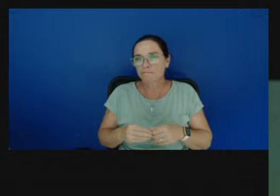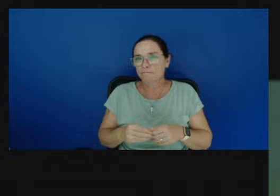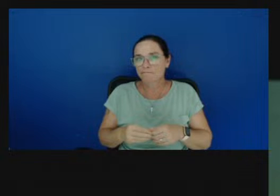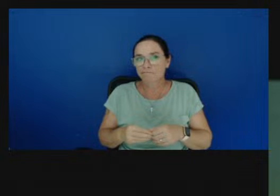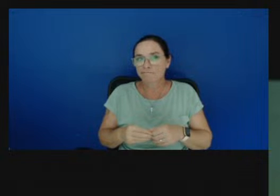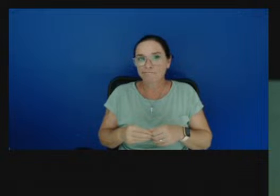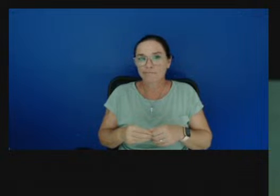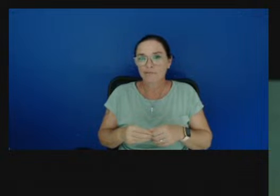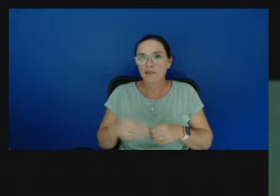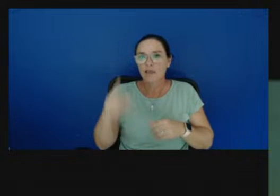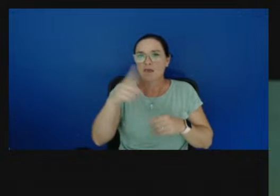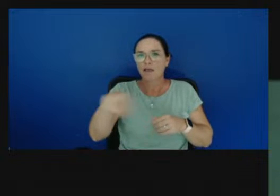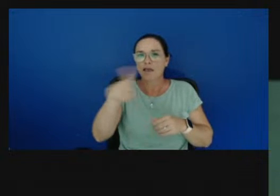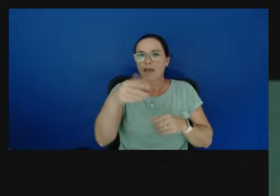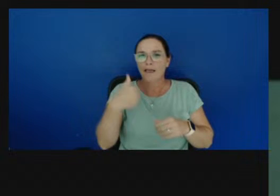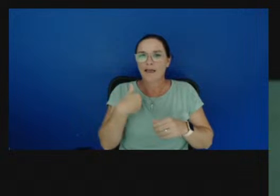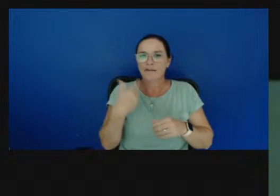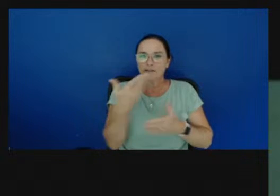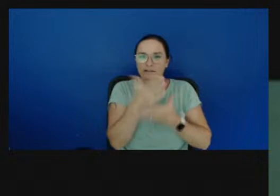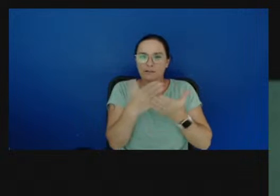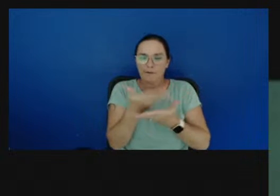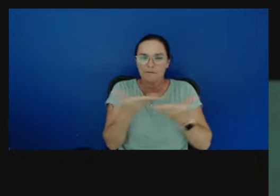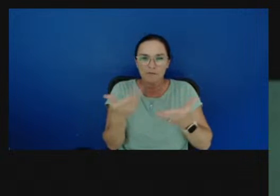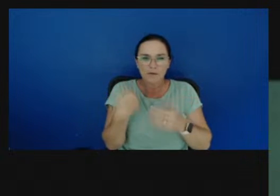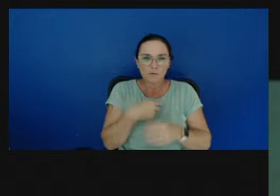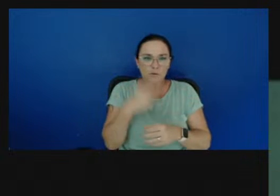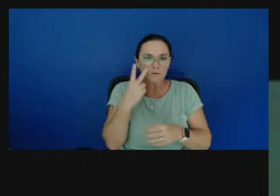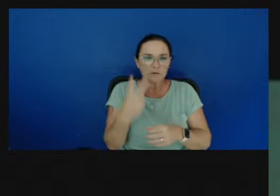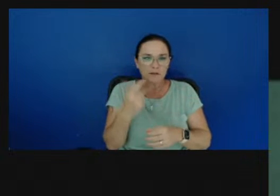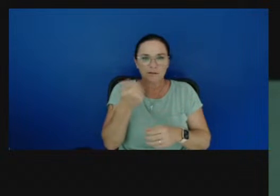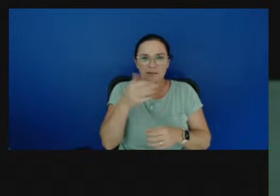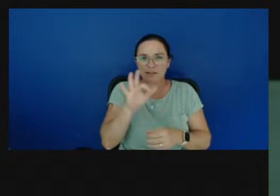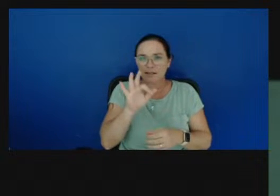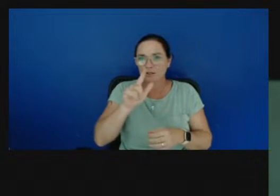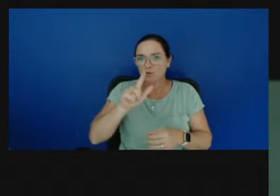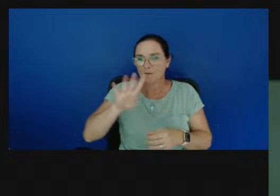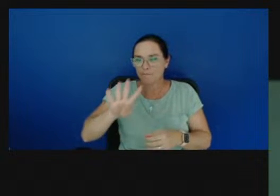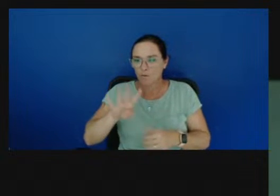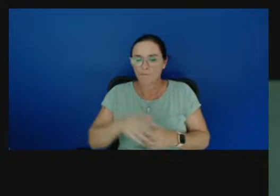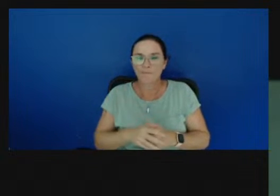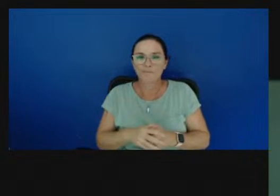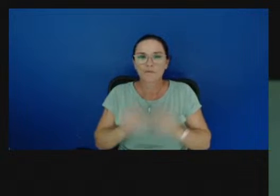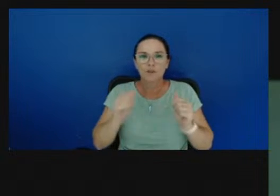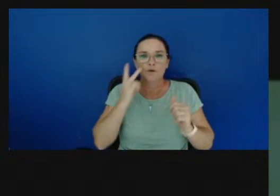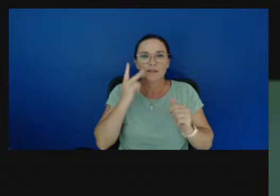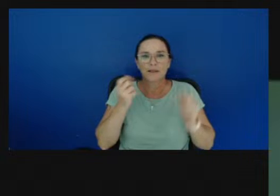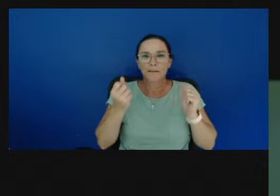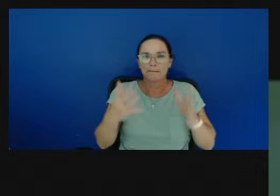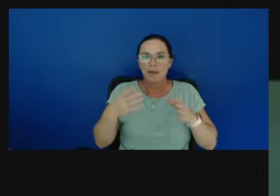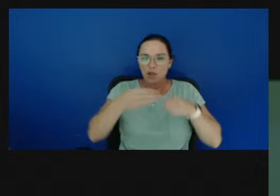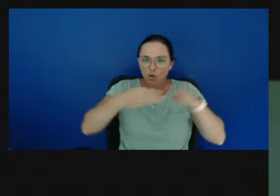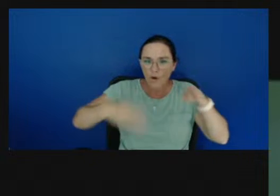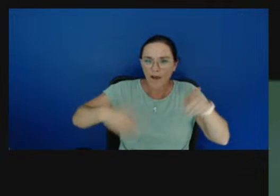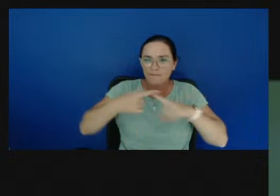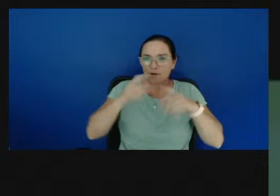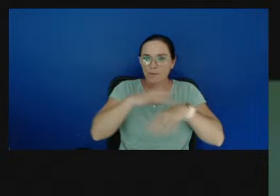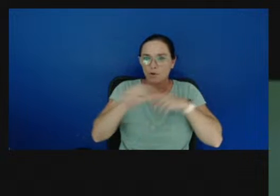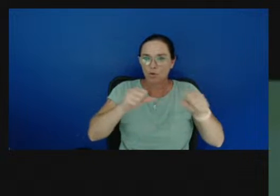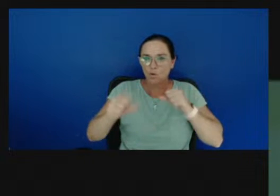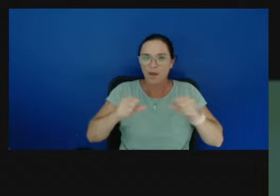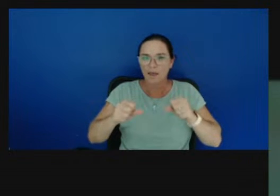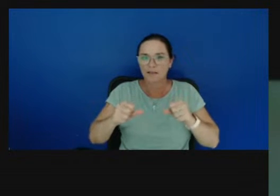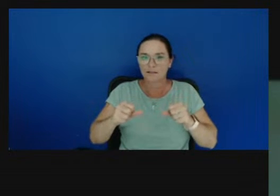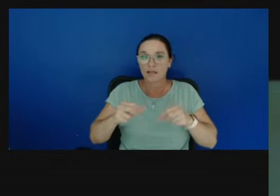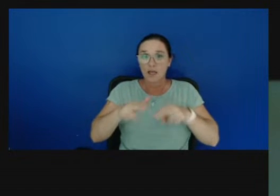Featured here are just a few of the sites seen in 1924 by Kapoho folk. You can see the many earthquake cracks, the railroad tracks that